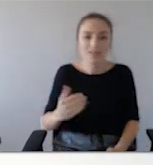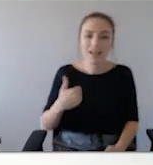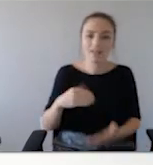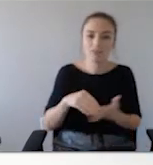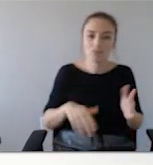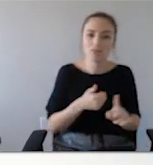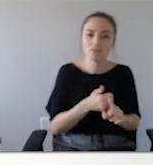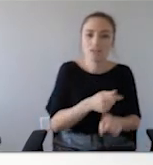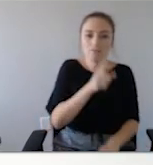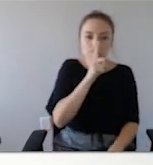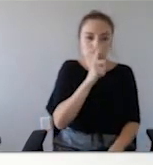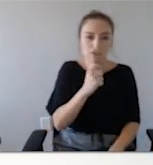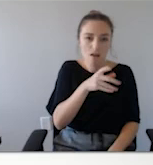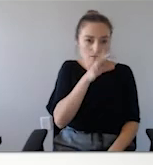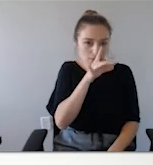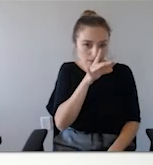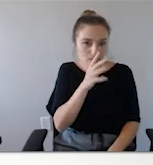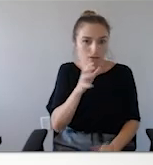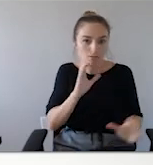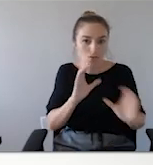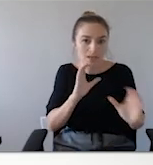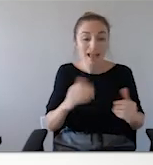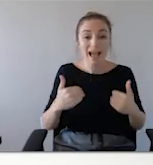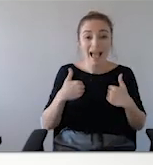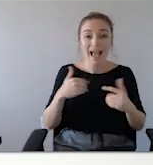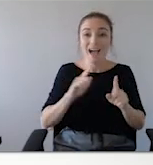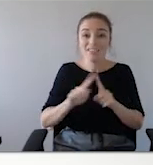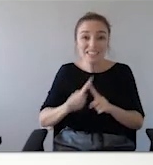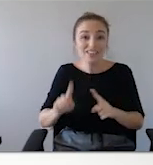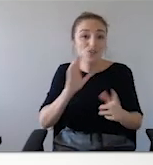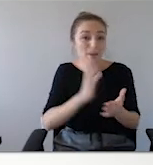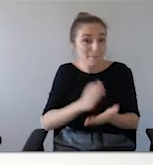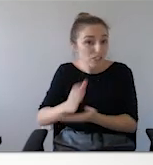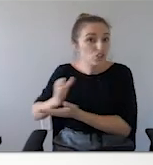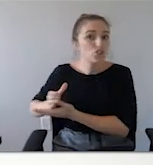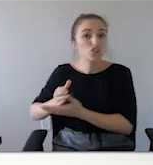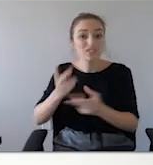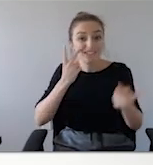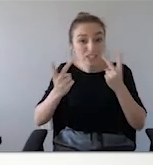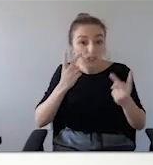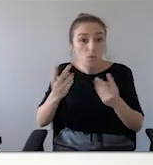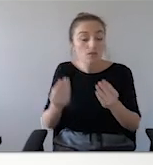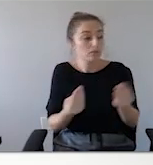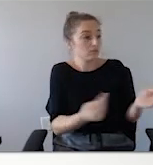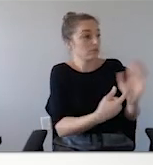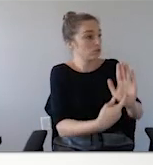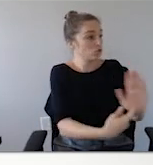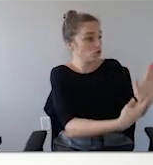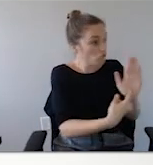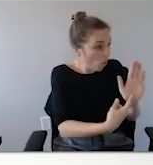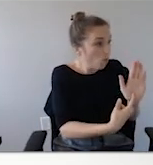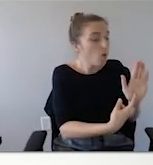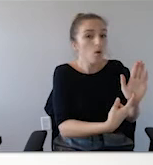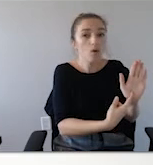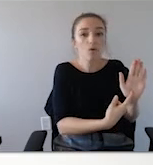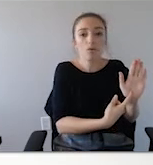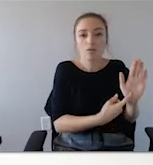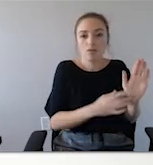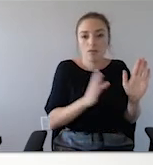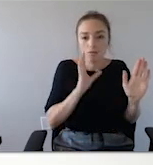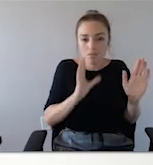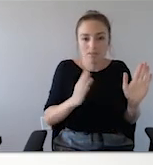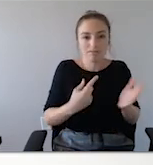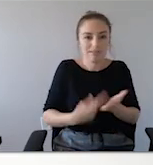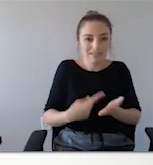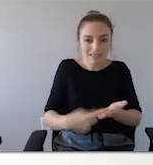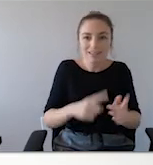host of visuals that I bring. I will get with the student in advance and we'll go over some things and talk about like career planning and stuff like that.